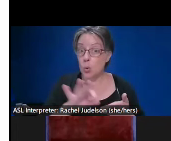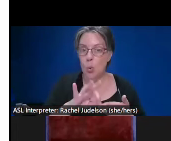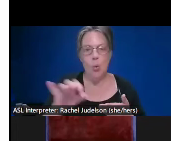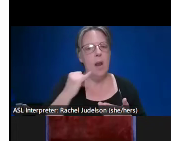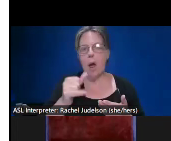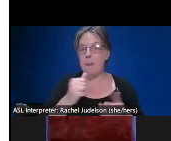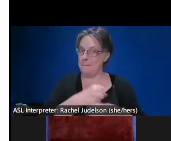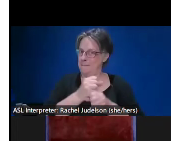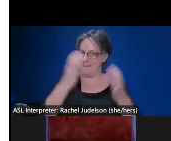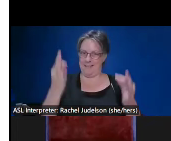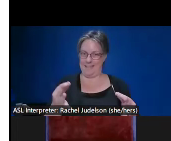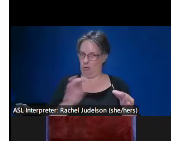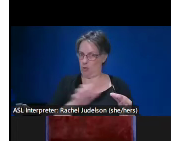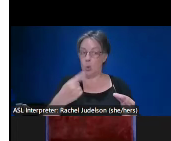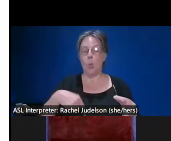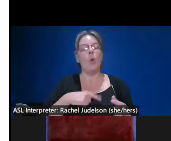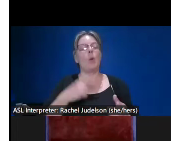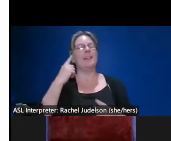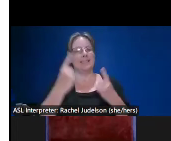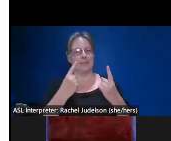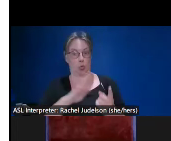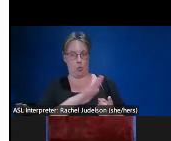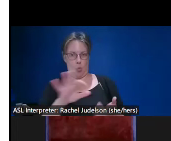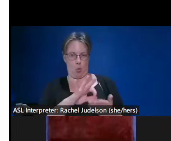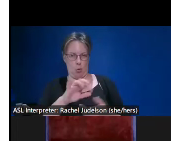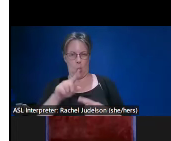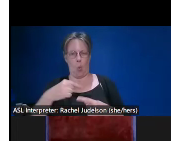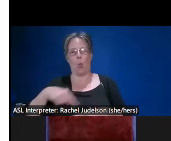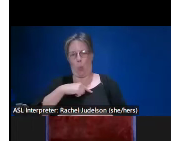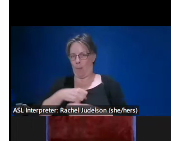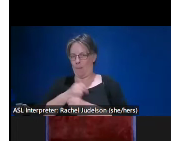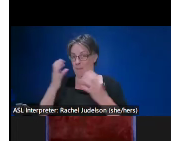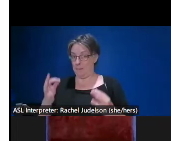it is a very important factor.